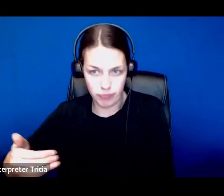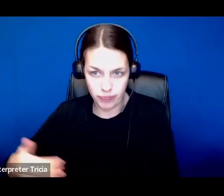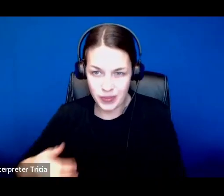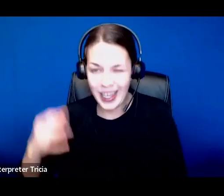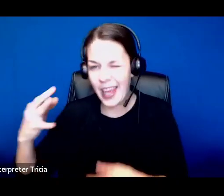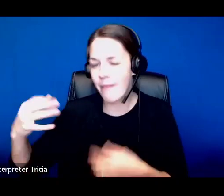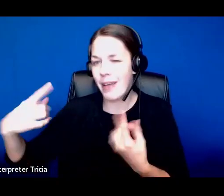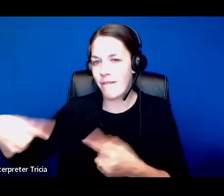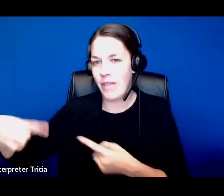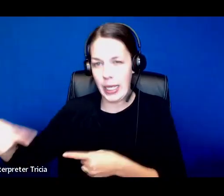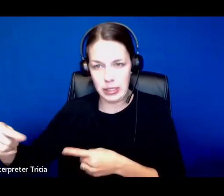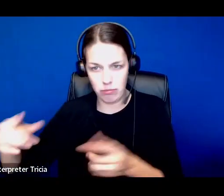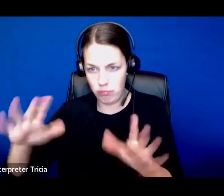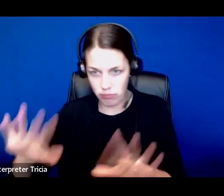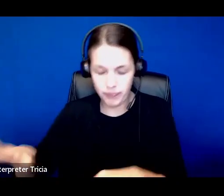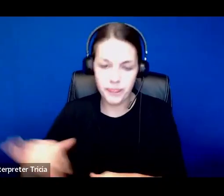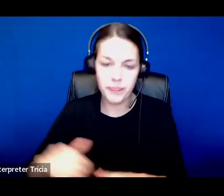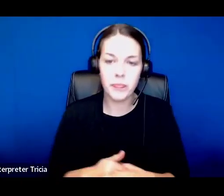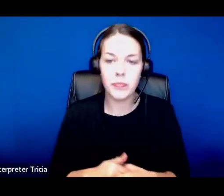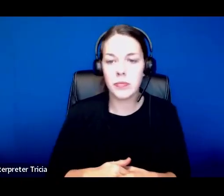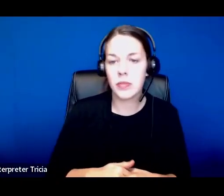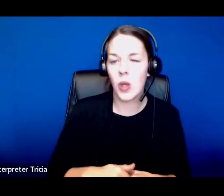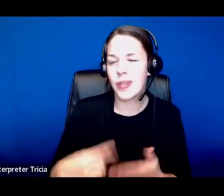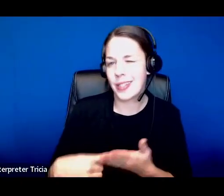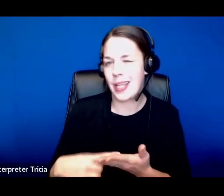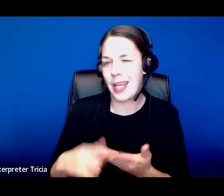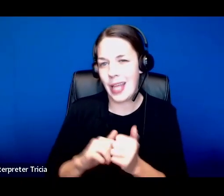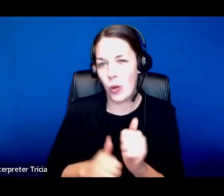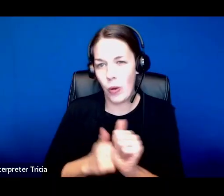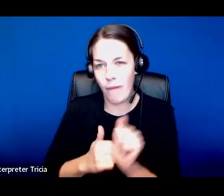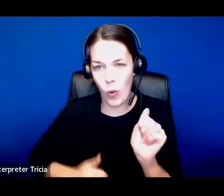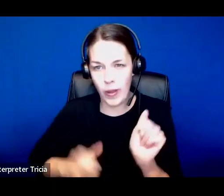fight. And we'll talk about ways that you can avoid fights,